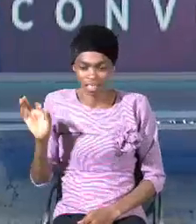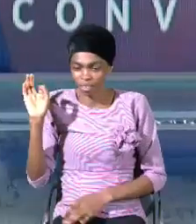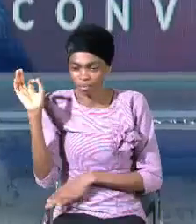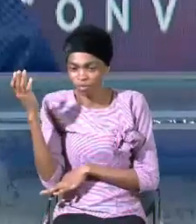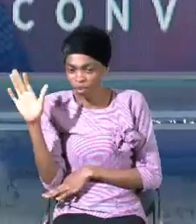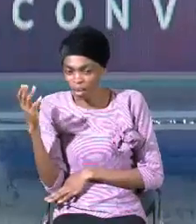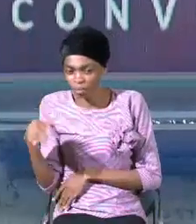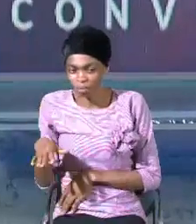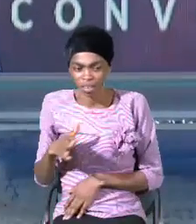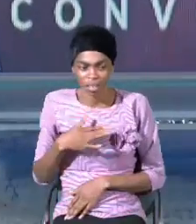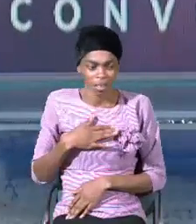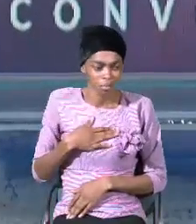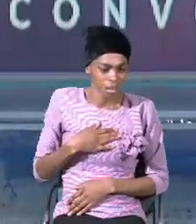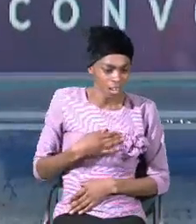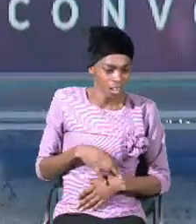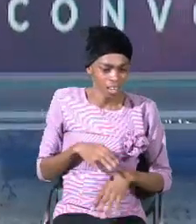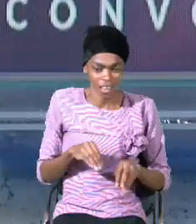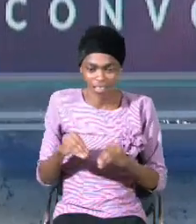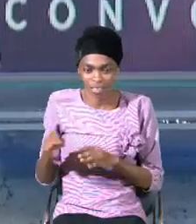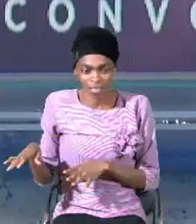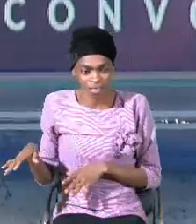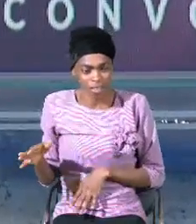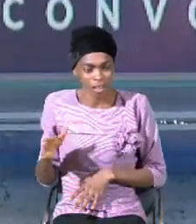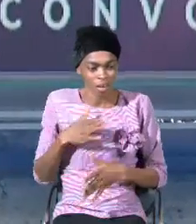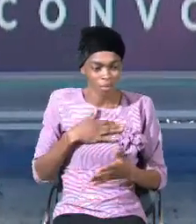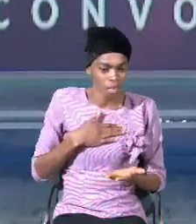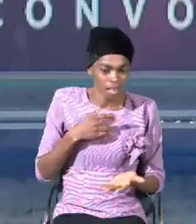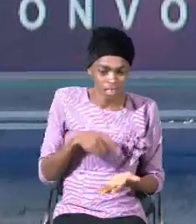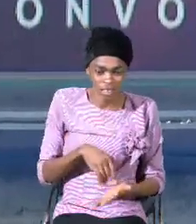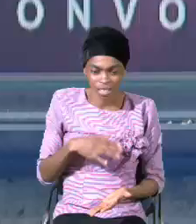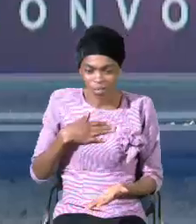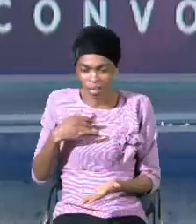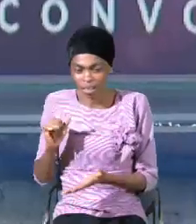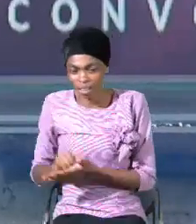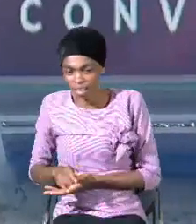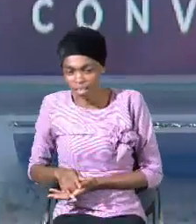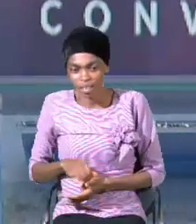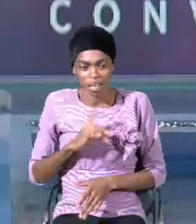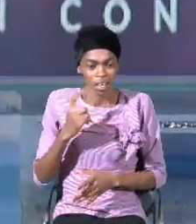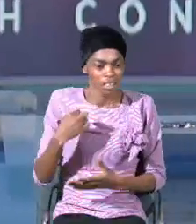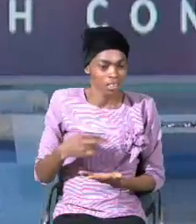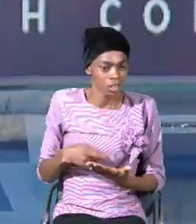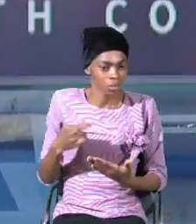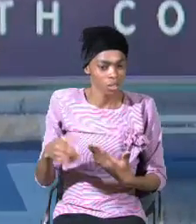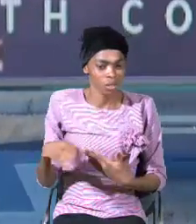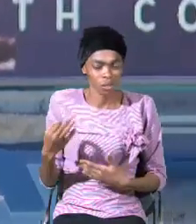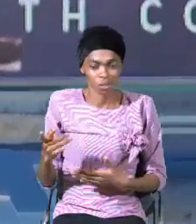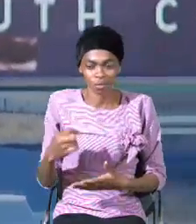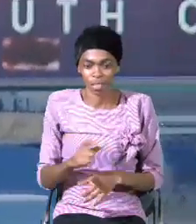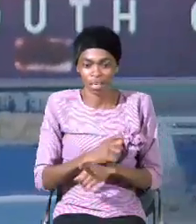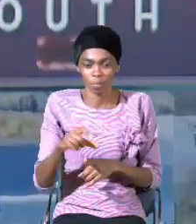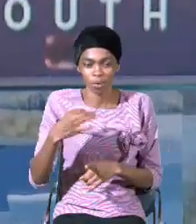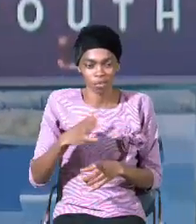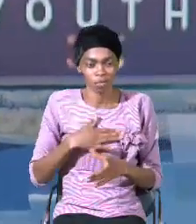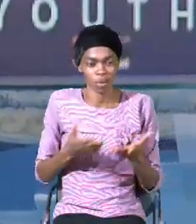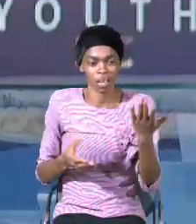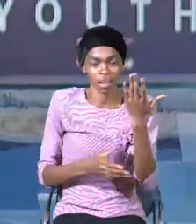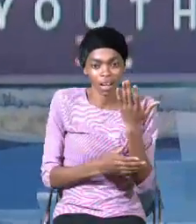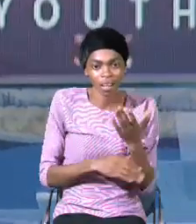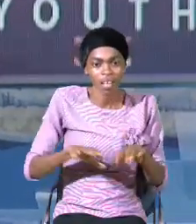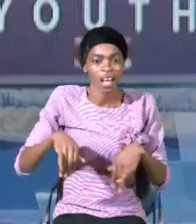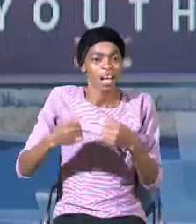my produce, the result of the labor of my hand, How can I make the life of another